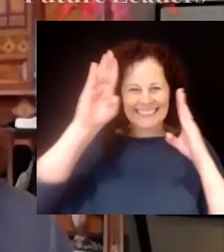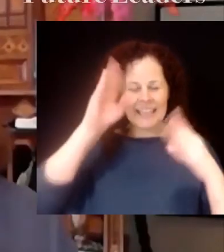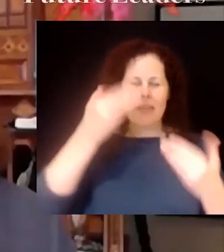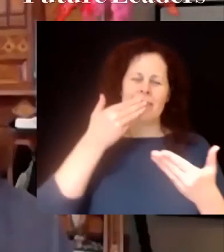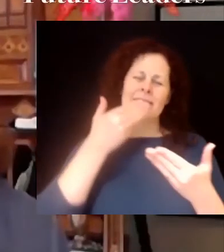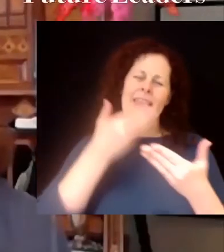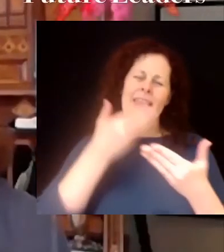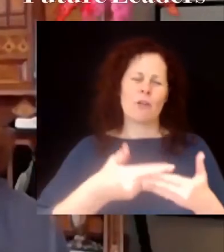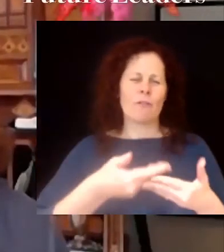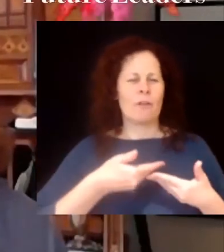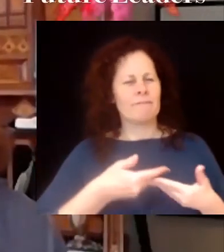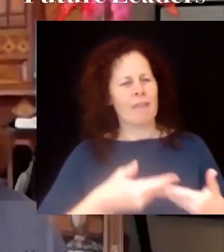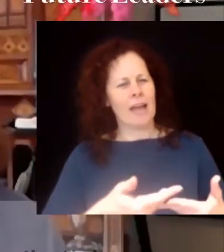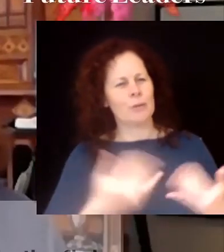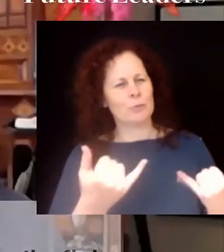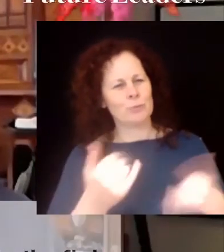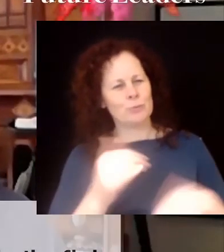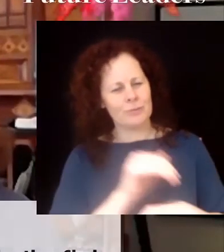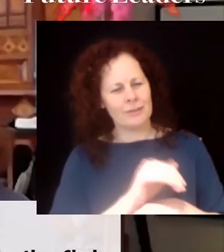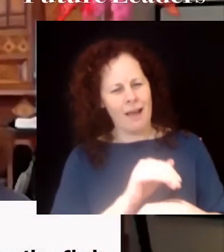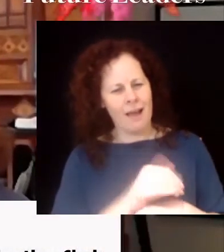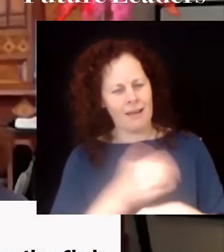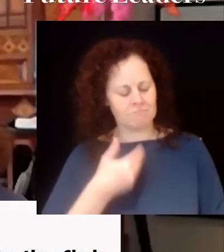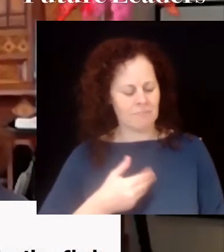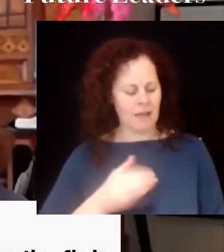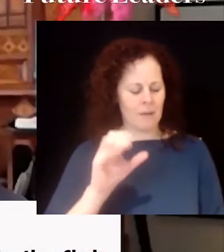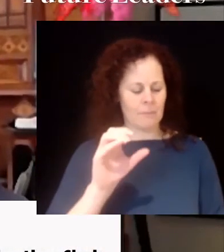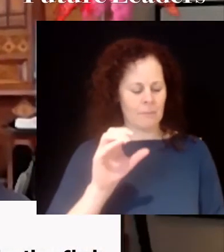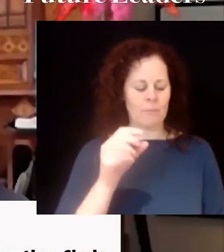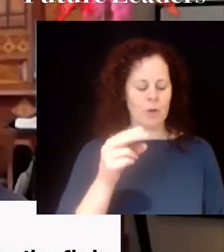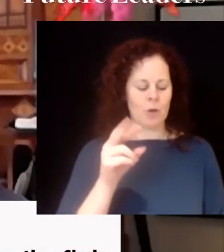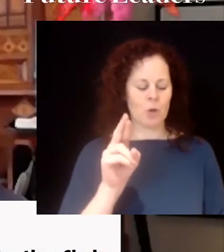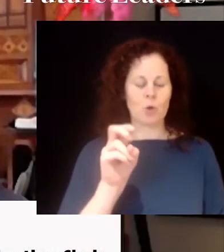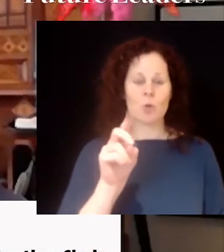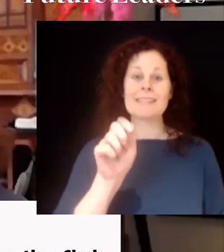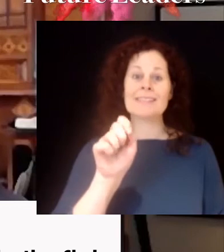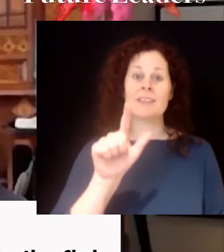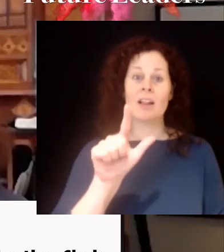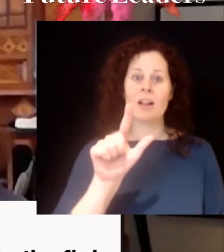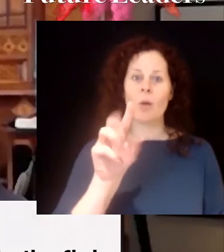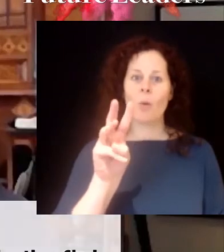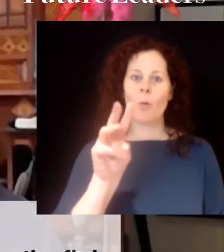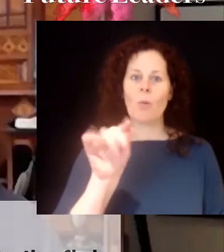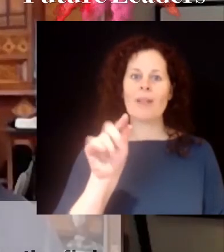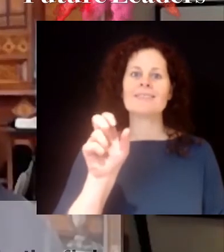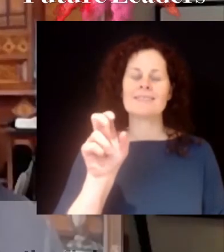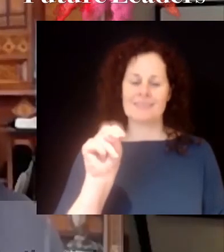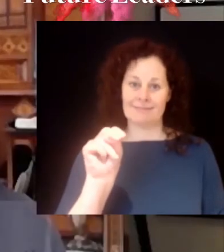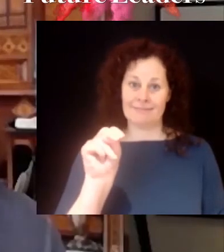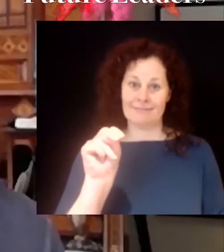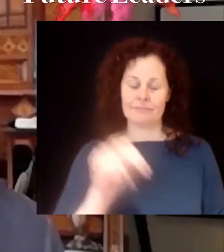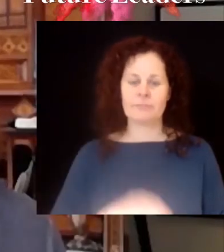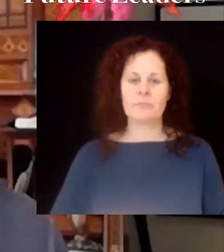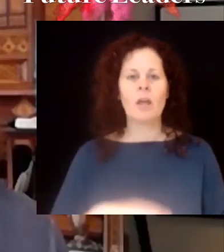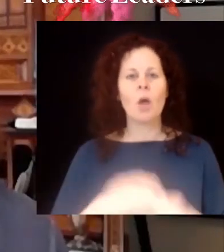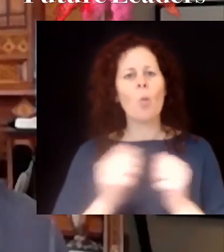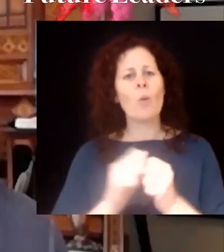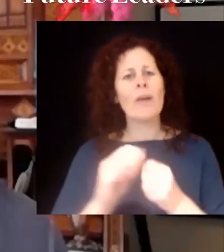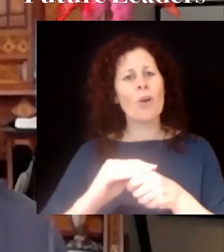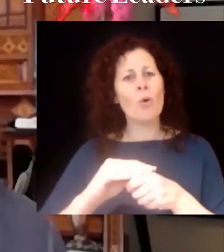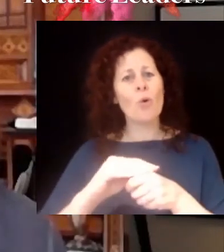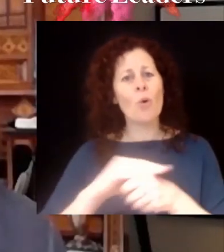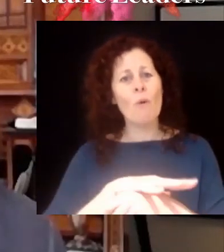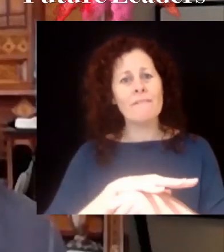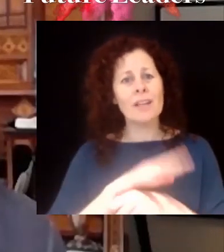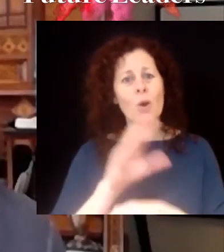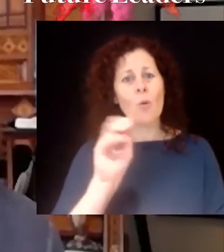Thank you so much for having me tonight, Ernesto. My name is Crystal Wilson. I'm delighted to be your Scholars Dinner Chair this year. With the onset of the